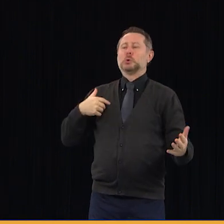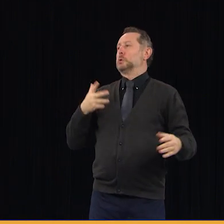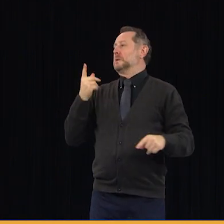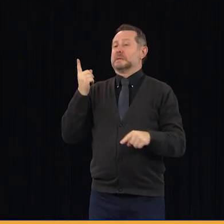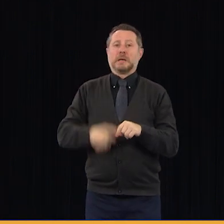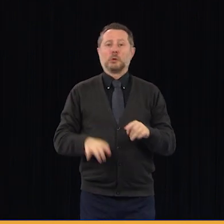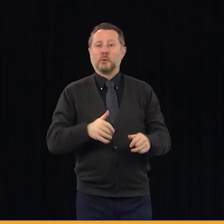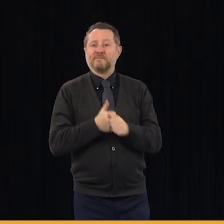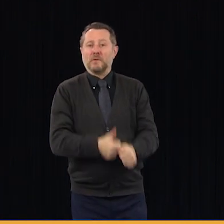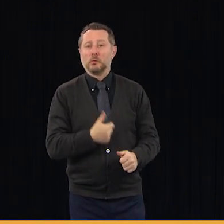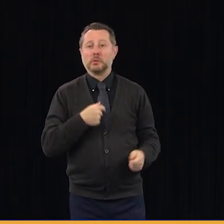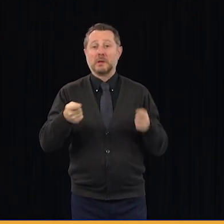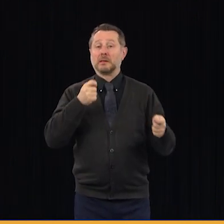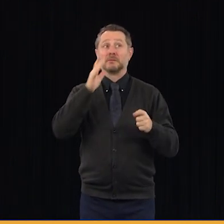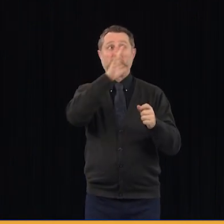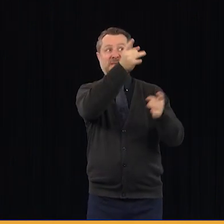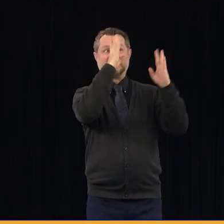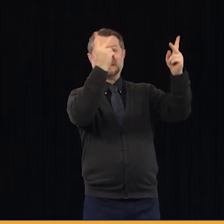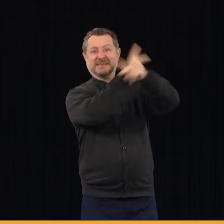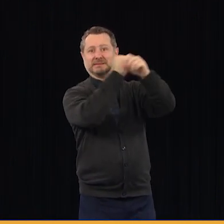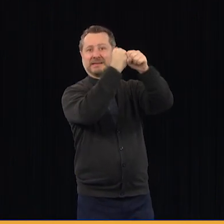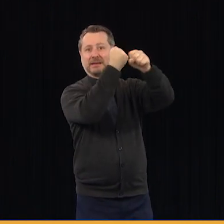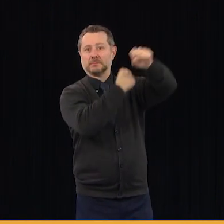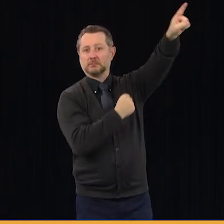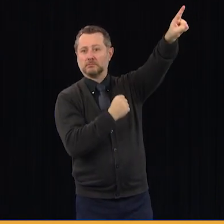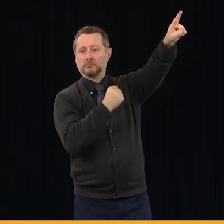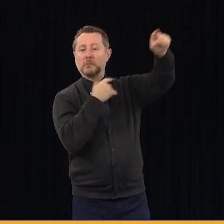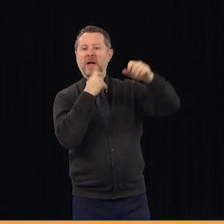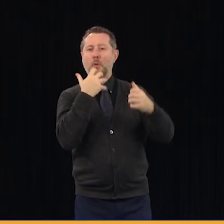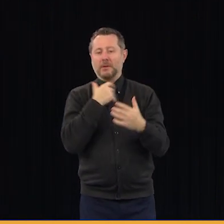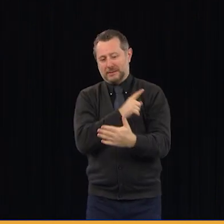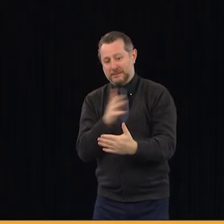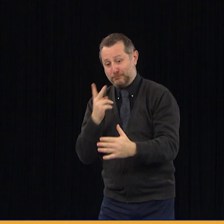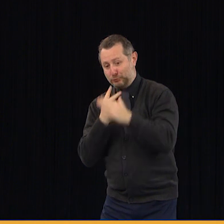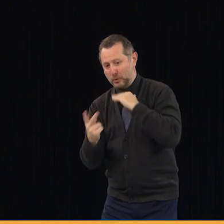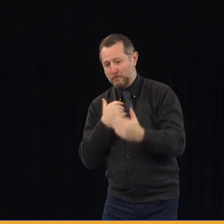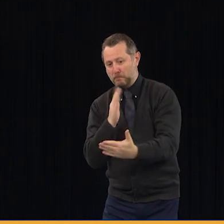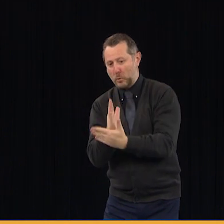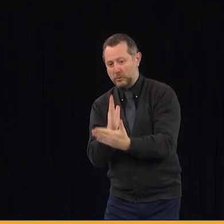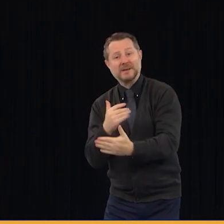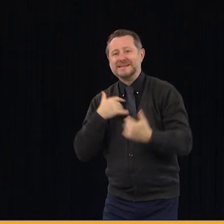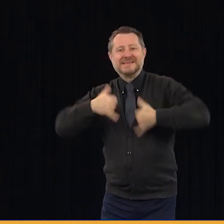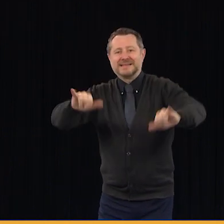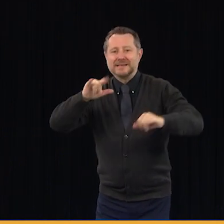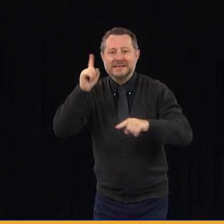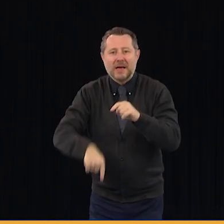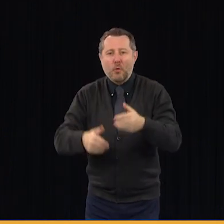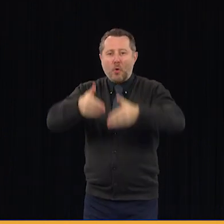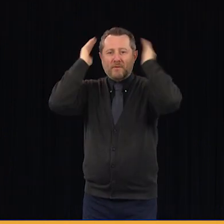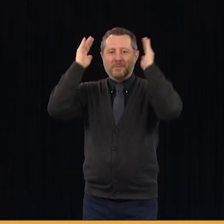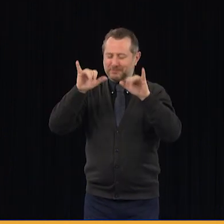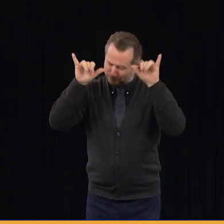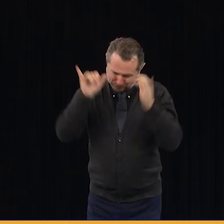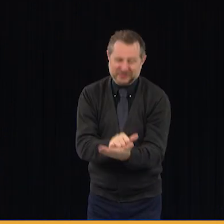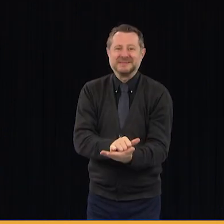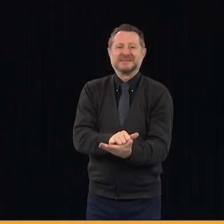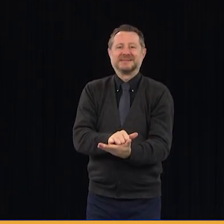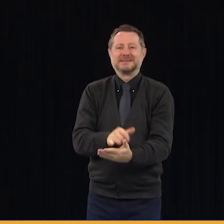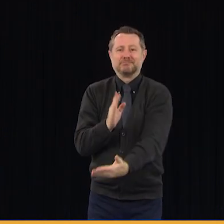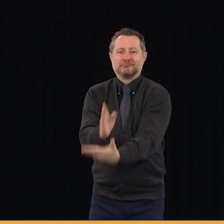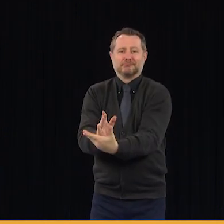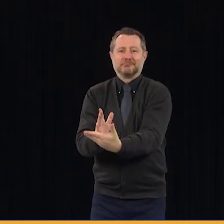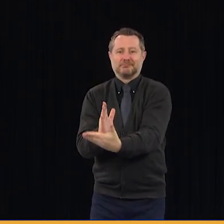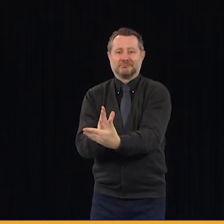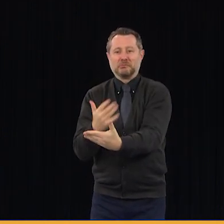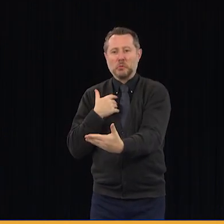We can't even handle the moderate case scenarios with all we've done. So it is essential that we keep that